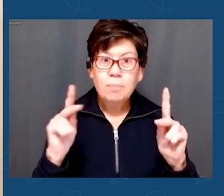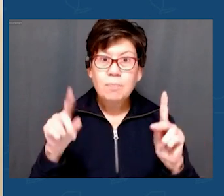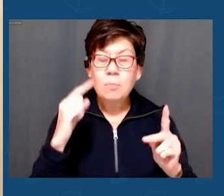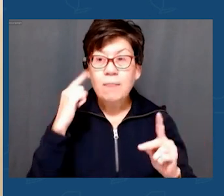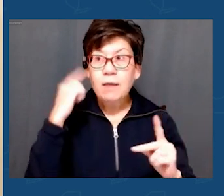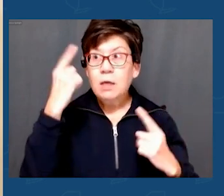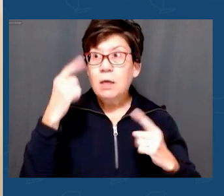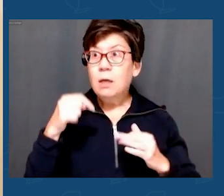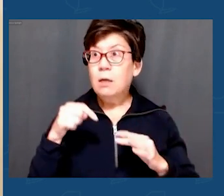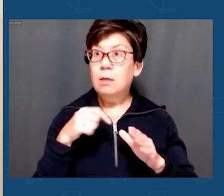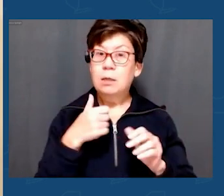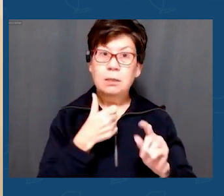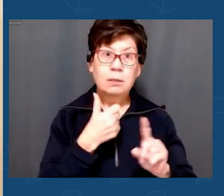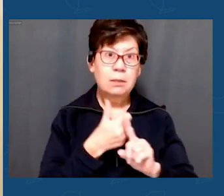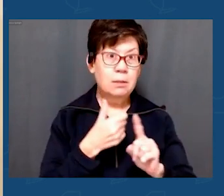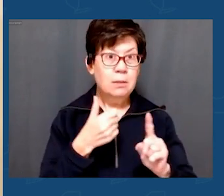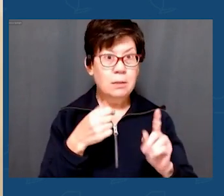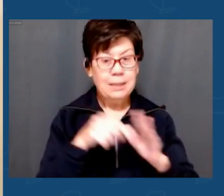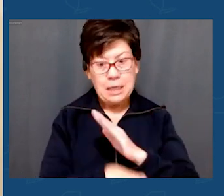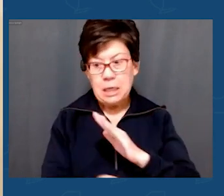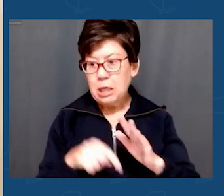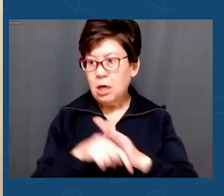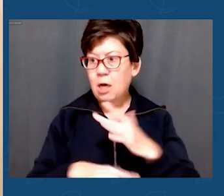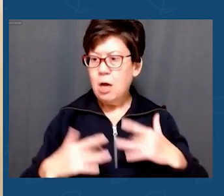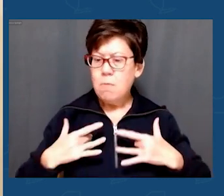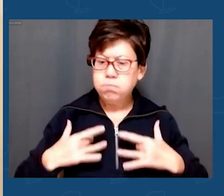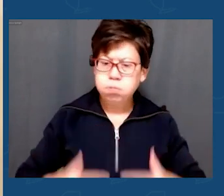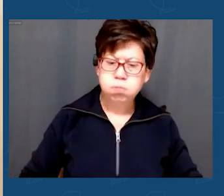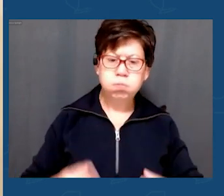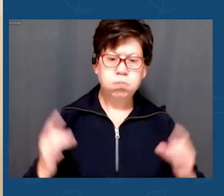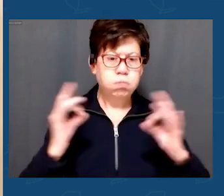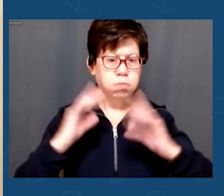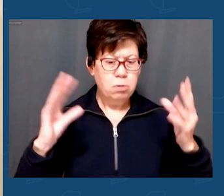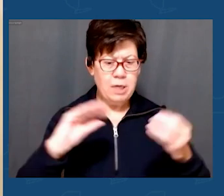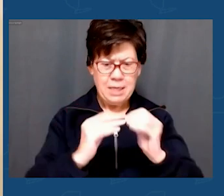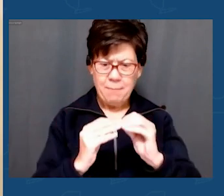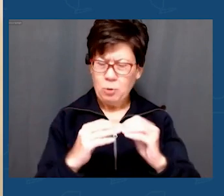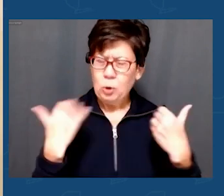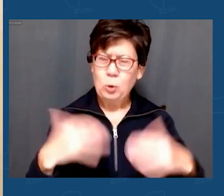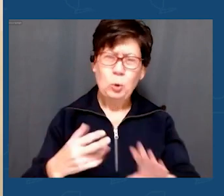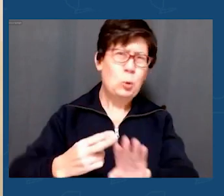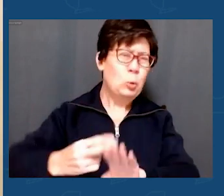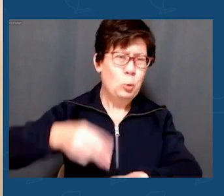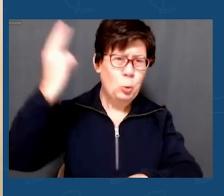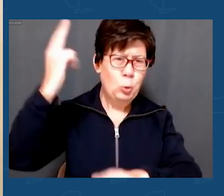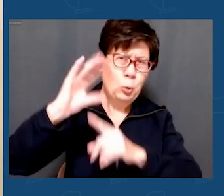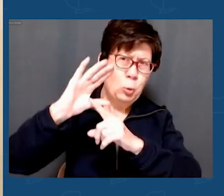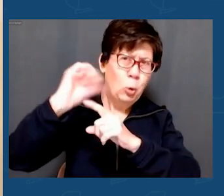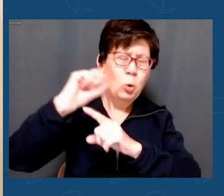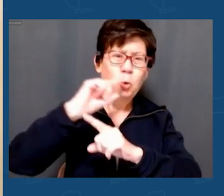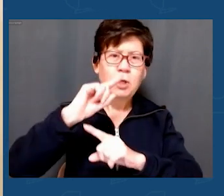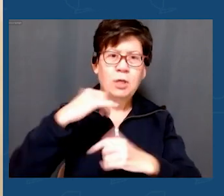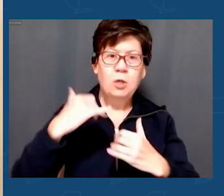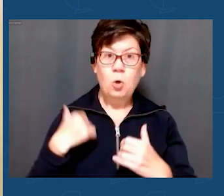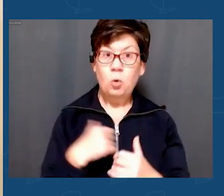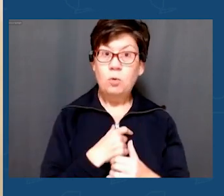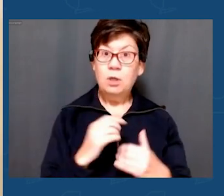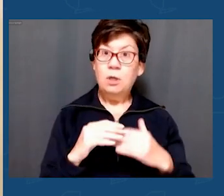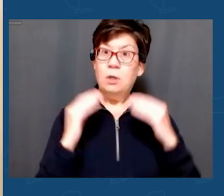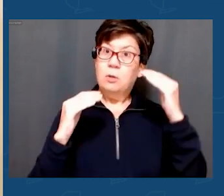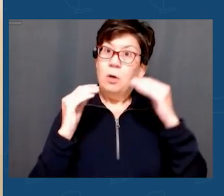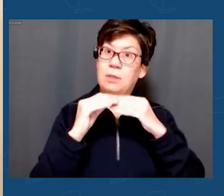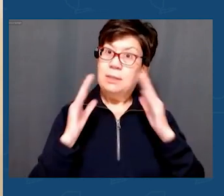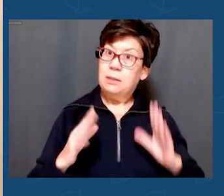of young people feeling depression. The numbers are astronomical. And as adults and also as leaders, we have an obligation